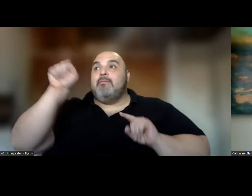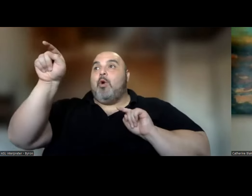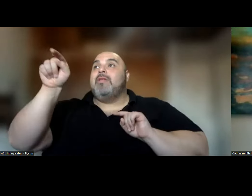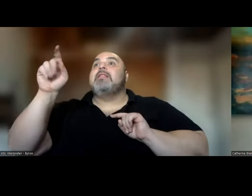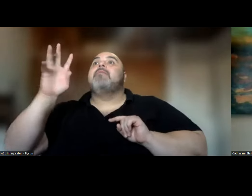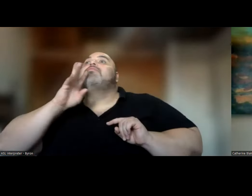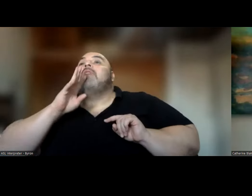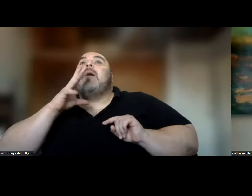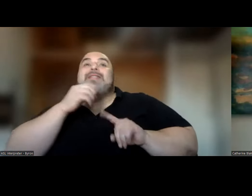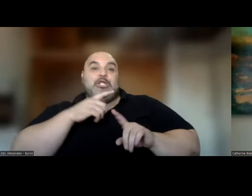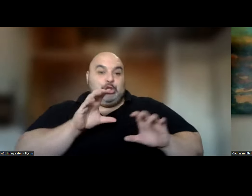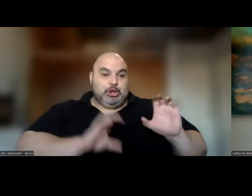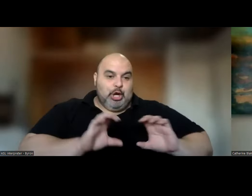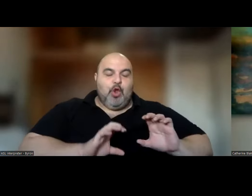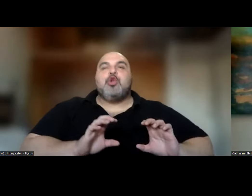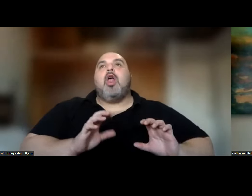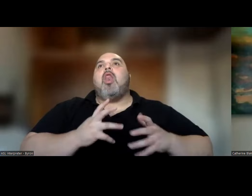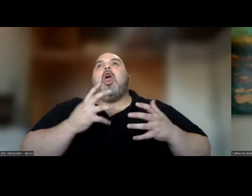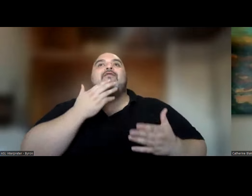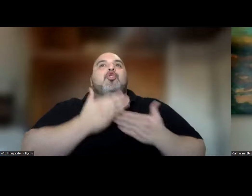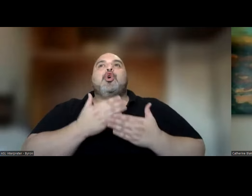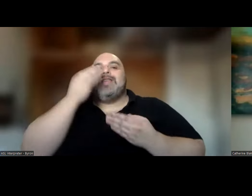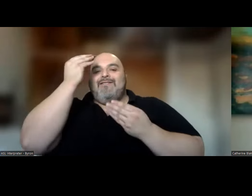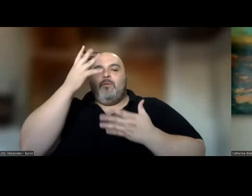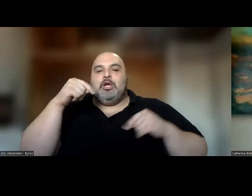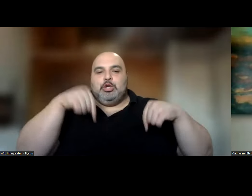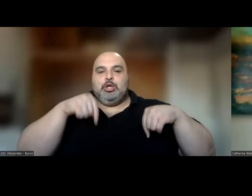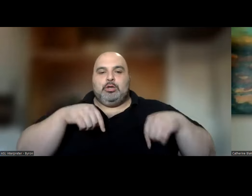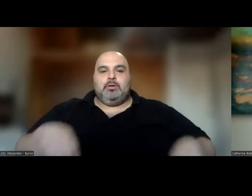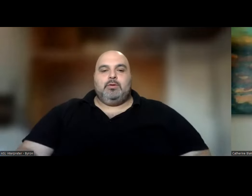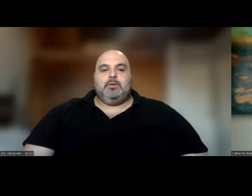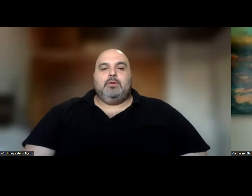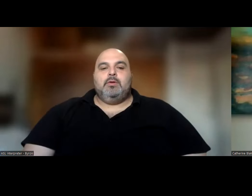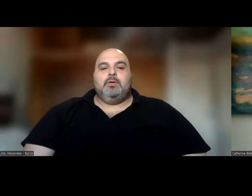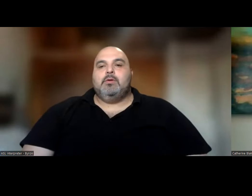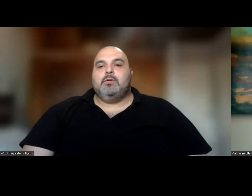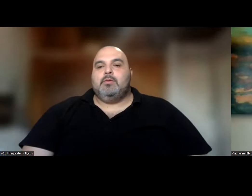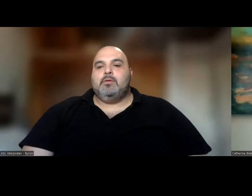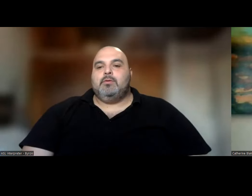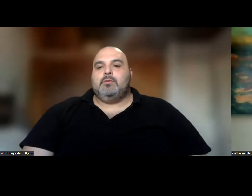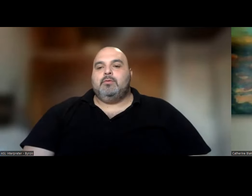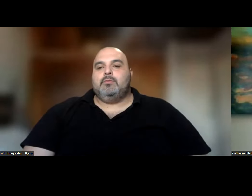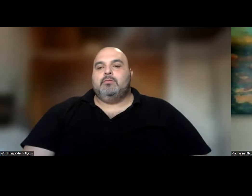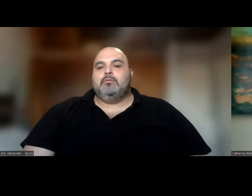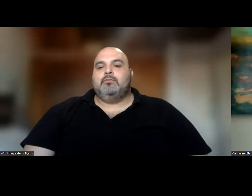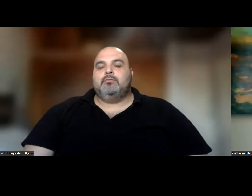there's lots of good information that Susan and others have posted in the chat that you might be interested in.